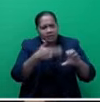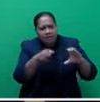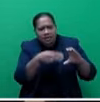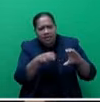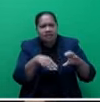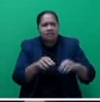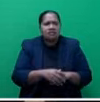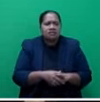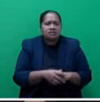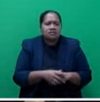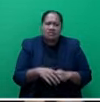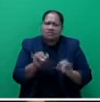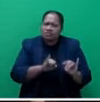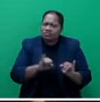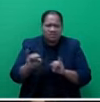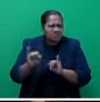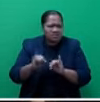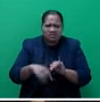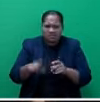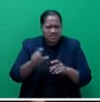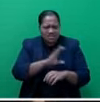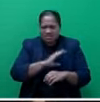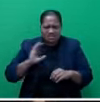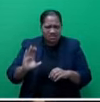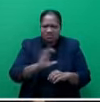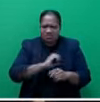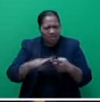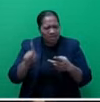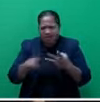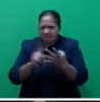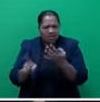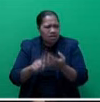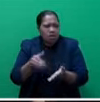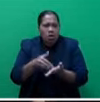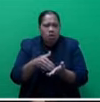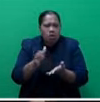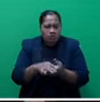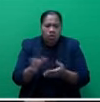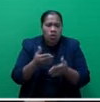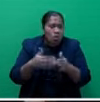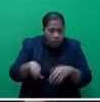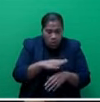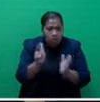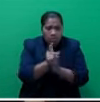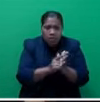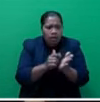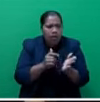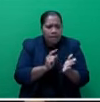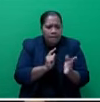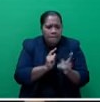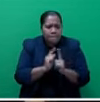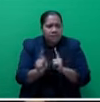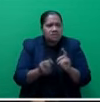sector, taxation, immigration, citizenship. All these laws were passed under urgency, and all understanding